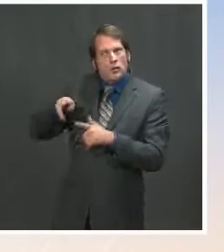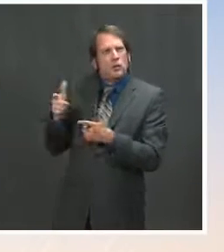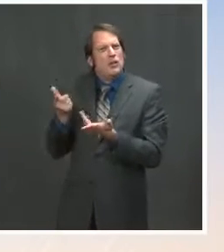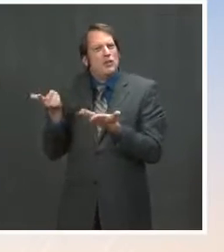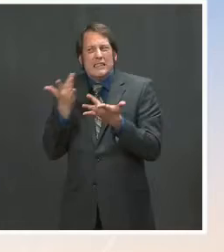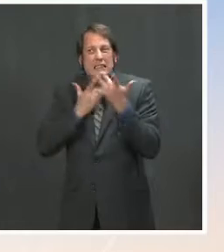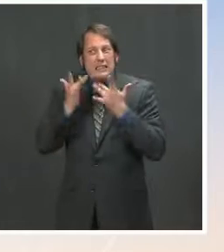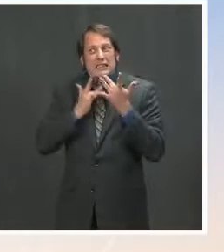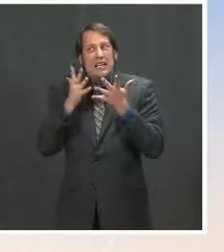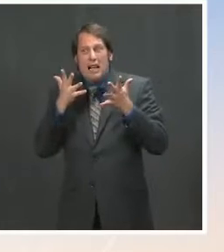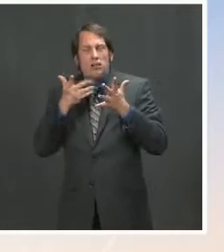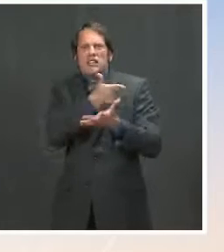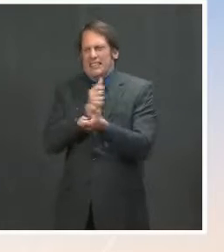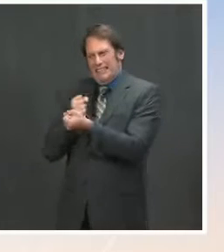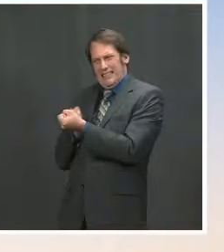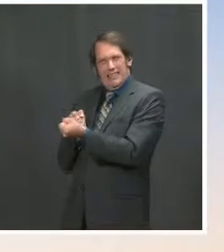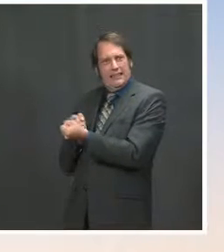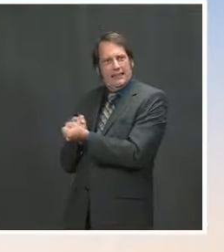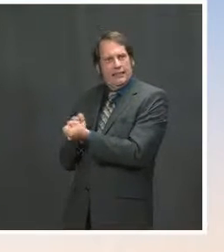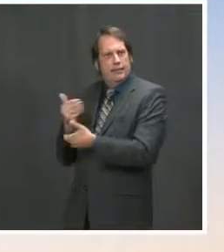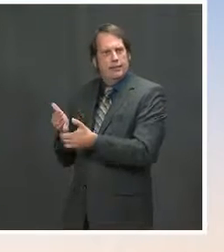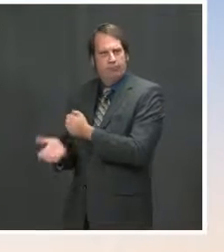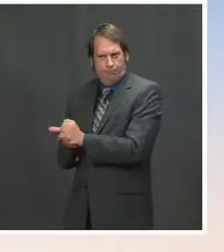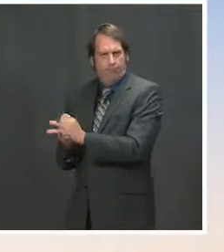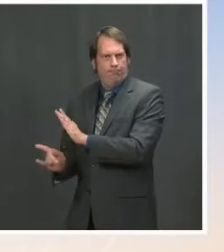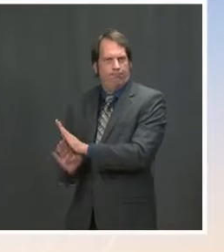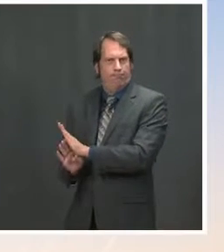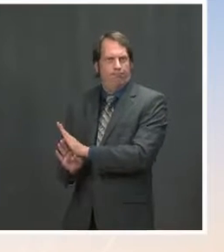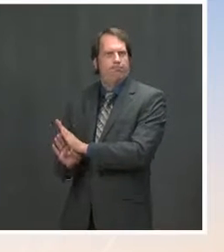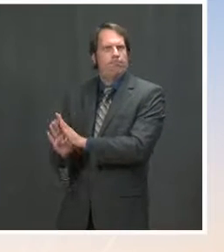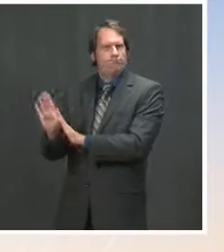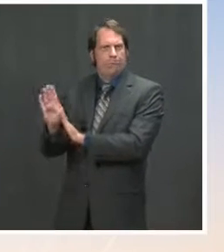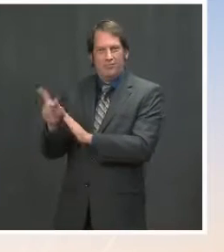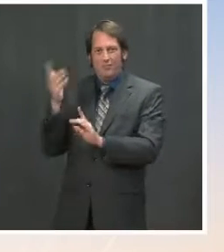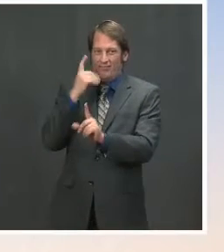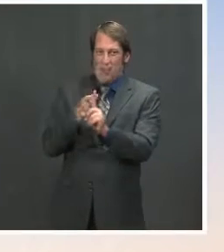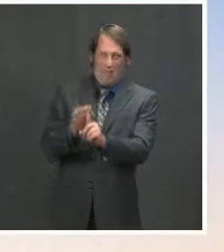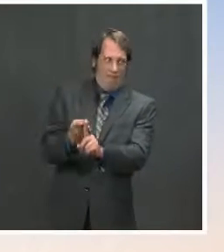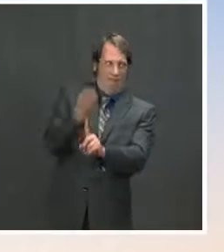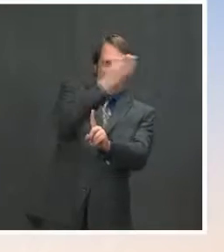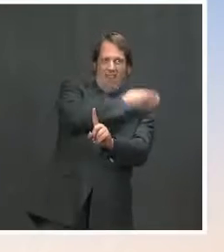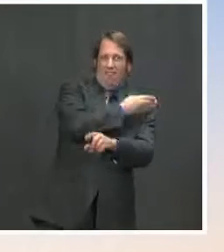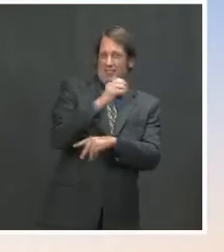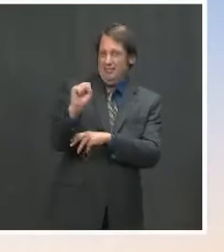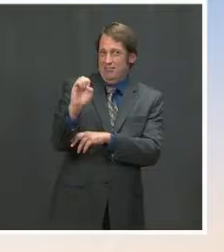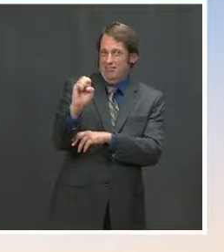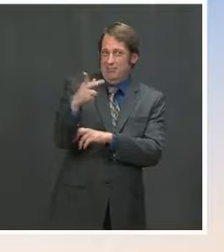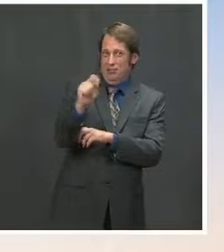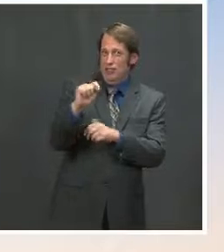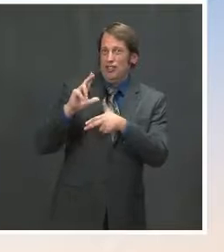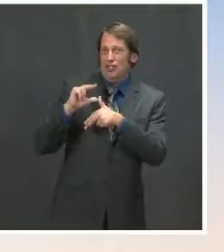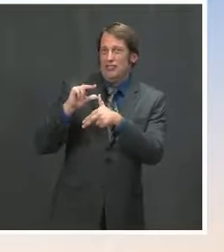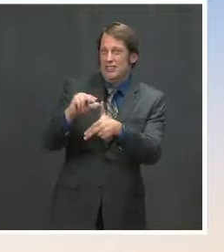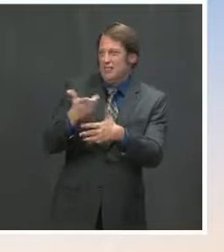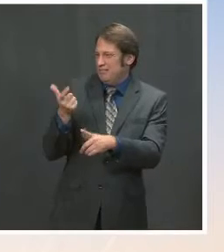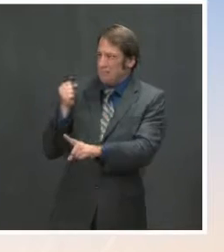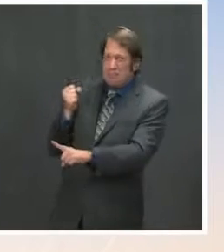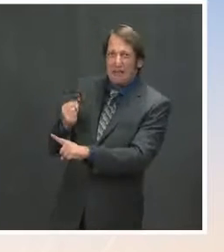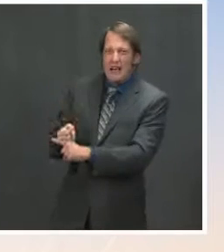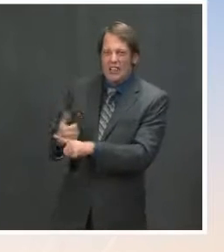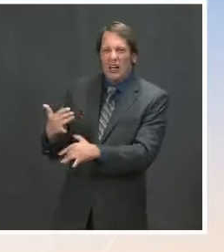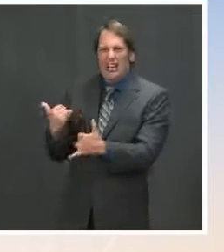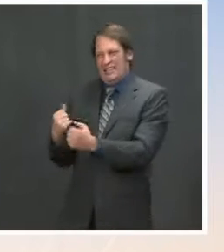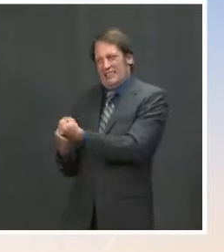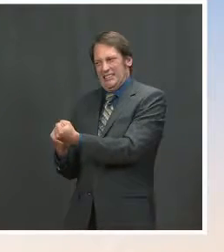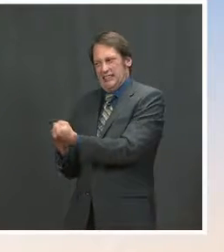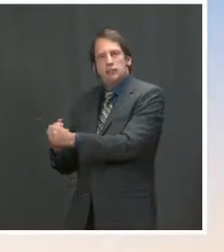allocated following Hurricane Maria in September. And these actions are the latest in an ongoing whole of government effort to support the island's